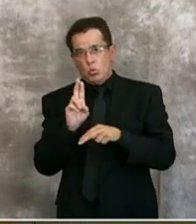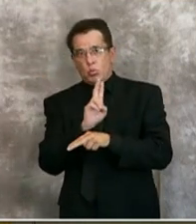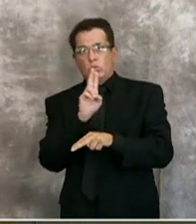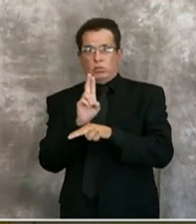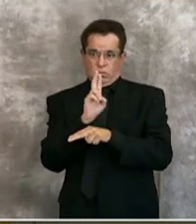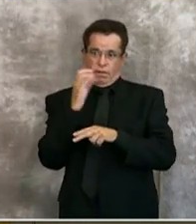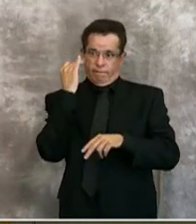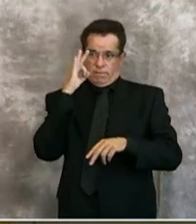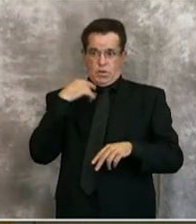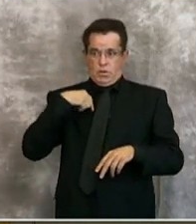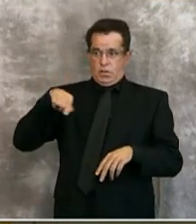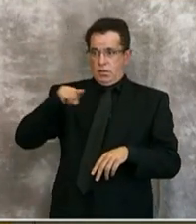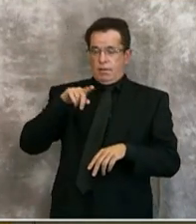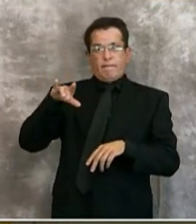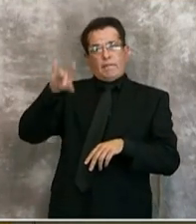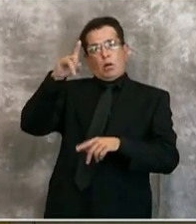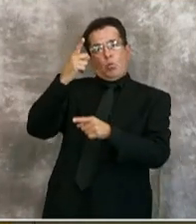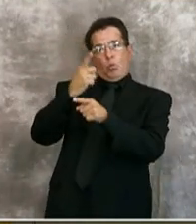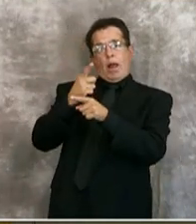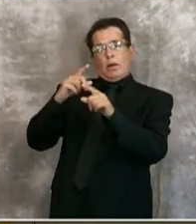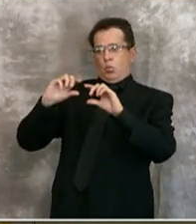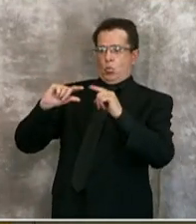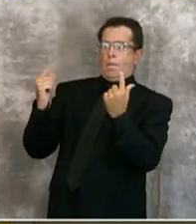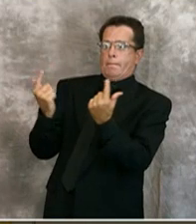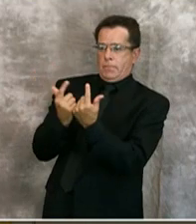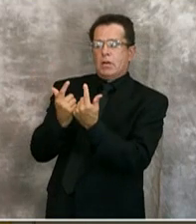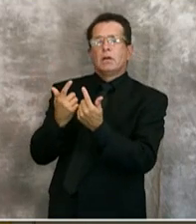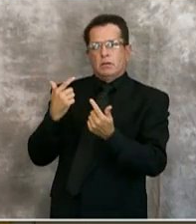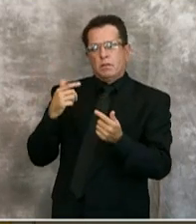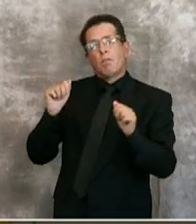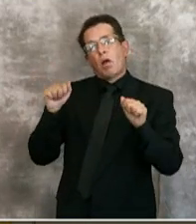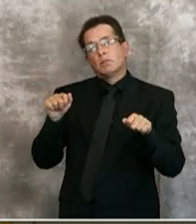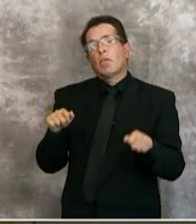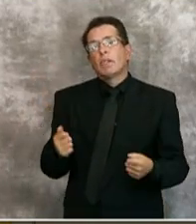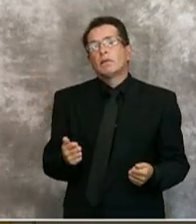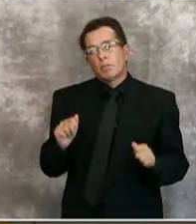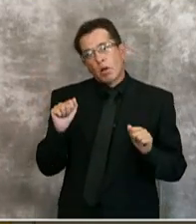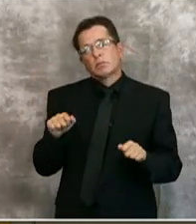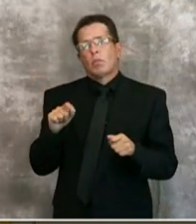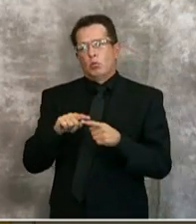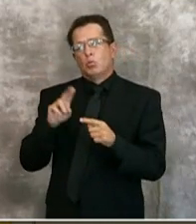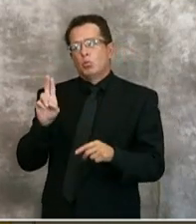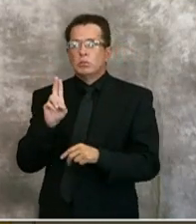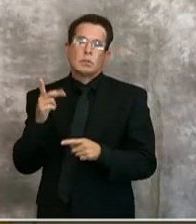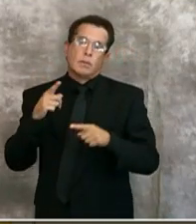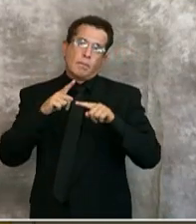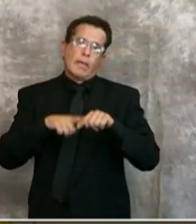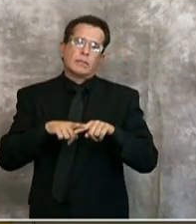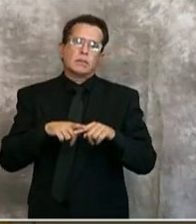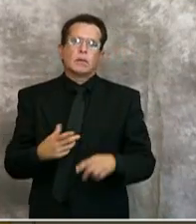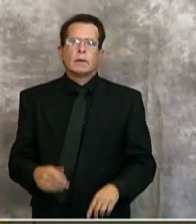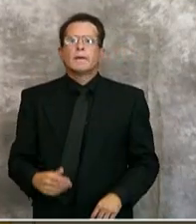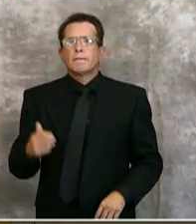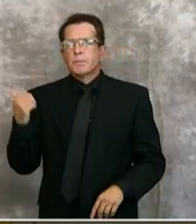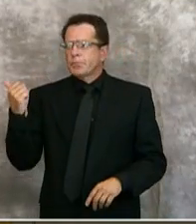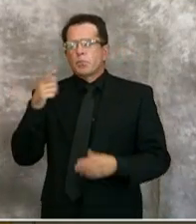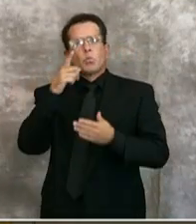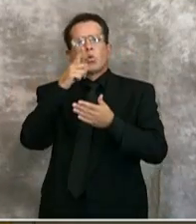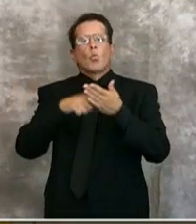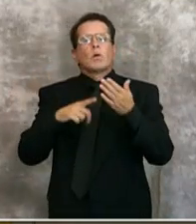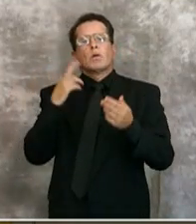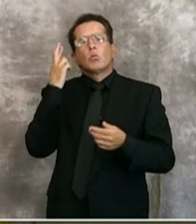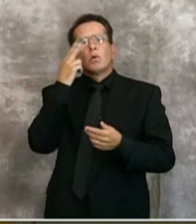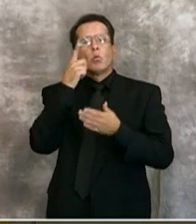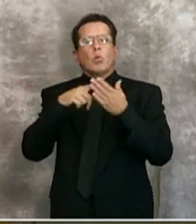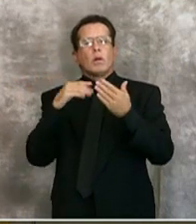the appropriate population was identified based on the platforms that are available. What is the main constraining variable there? Is it